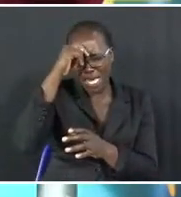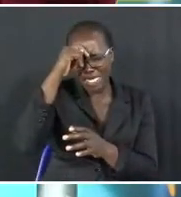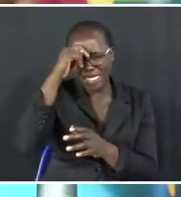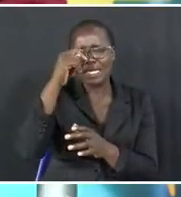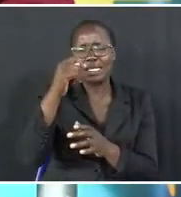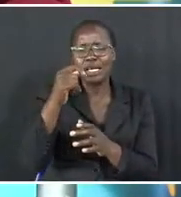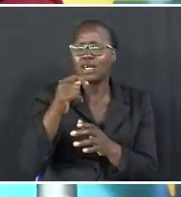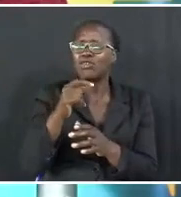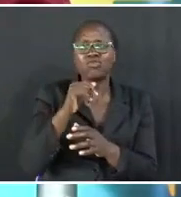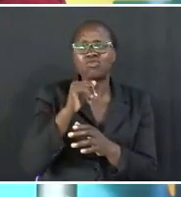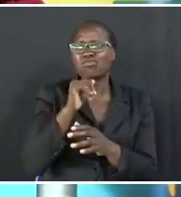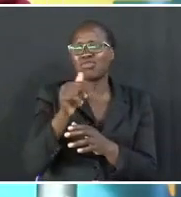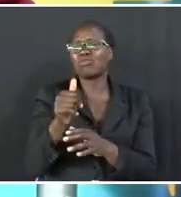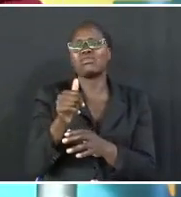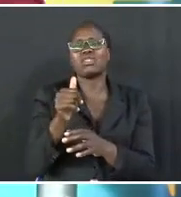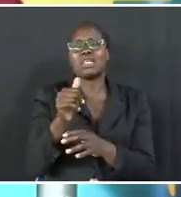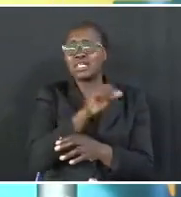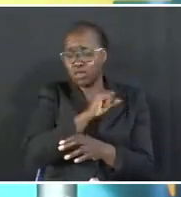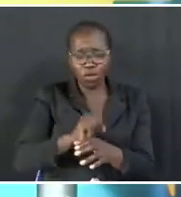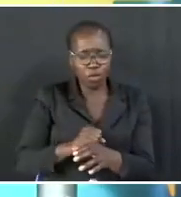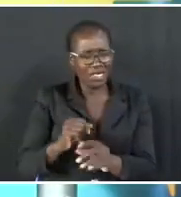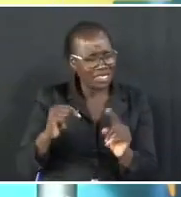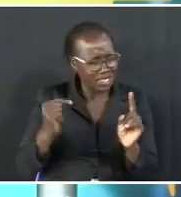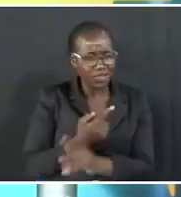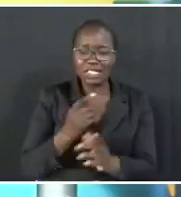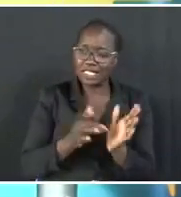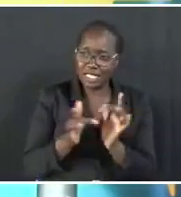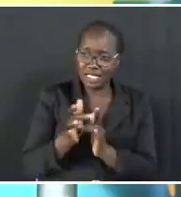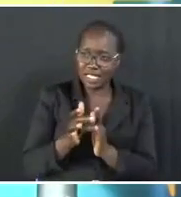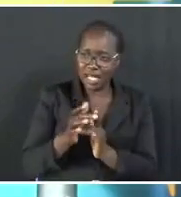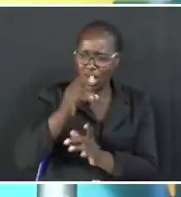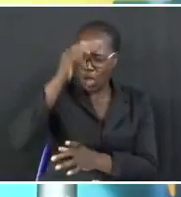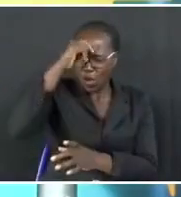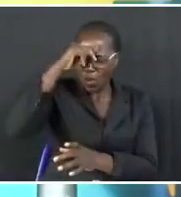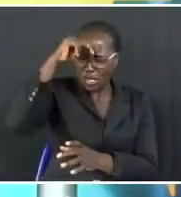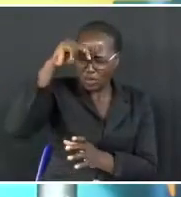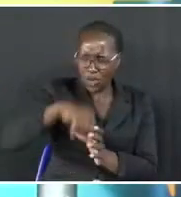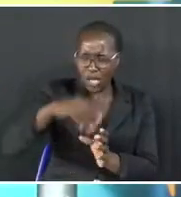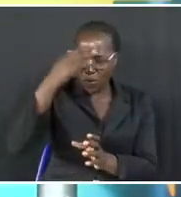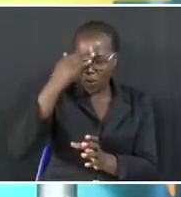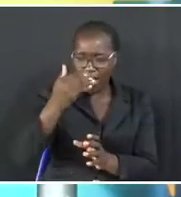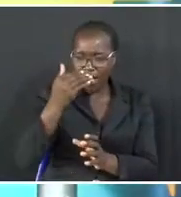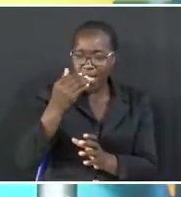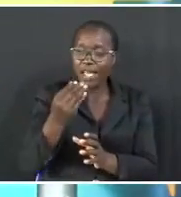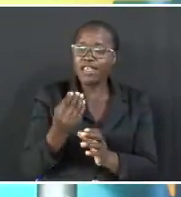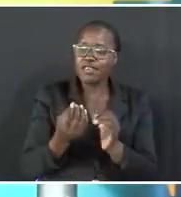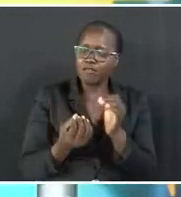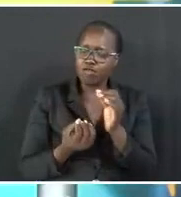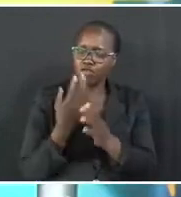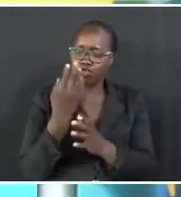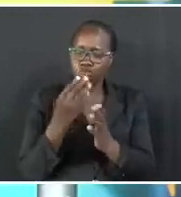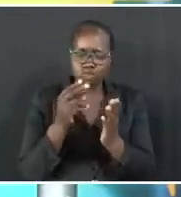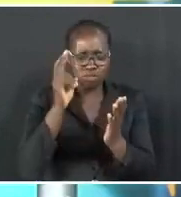let alone Solomon. Jesus was very wise because he was fed on the word of God.